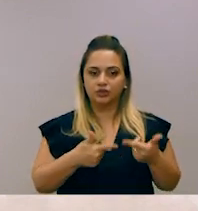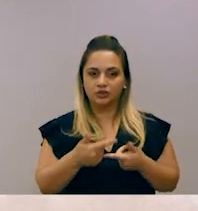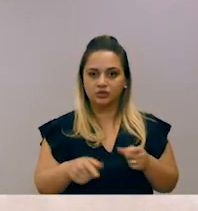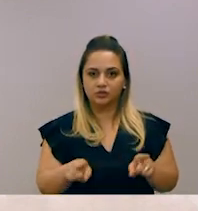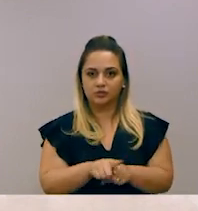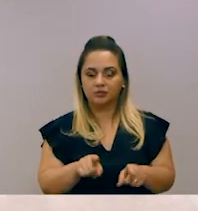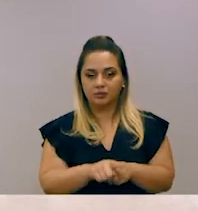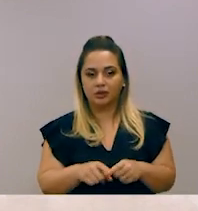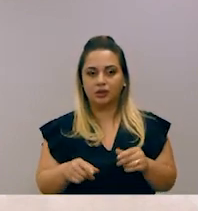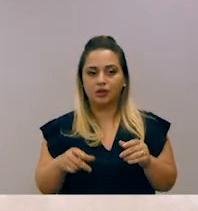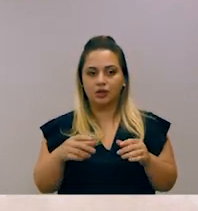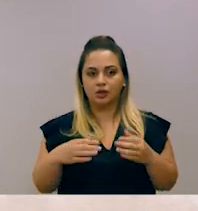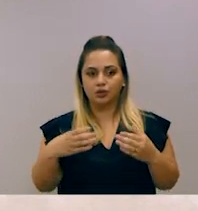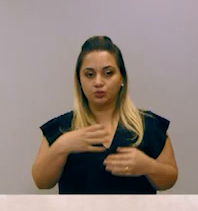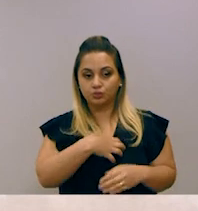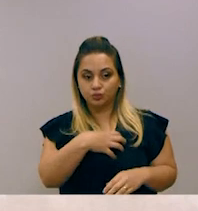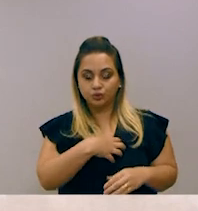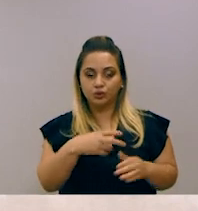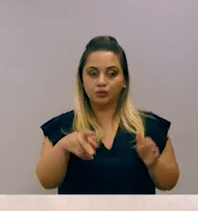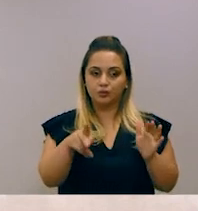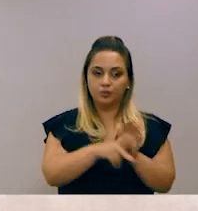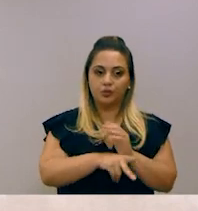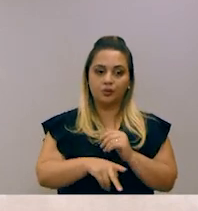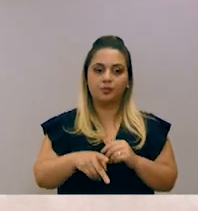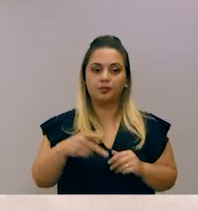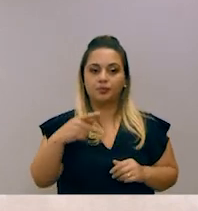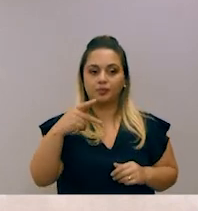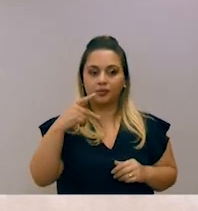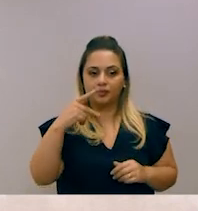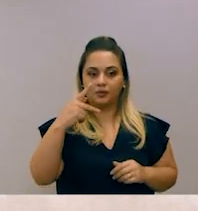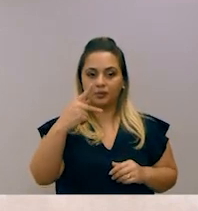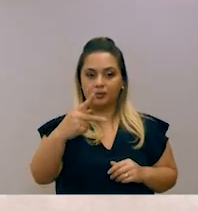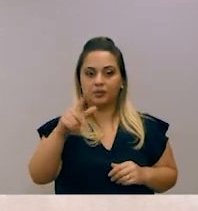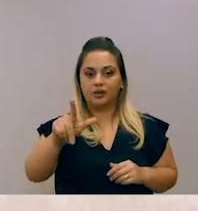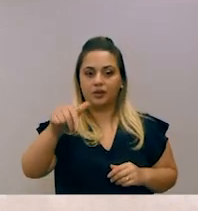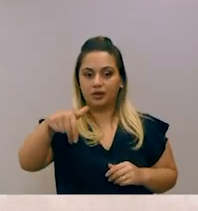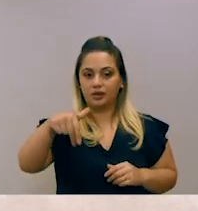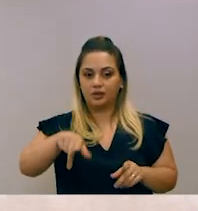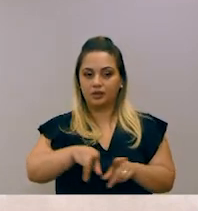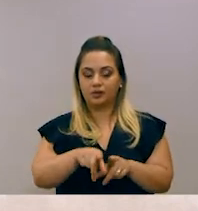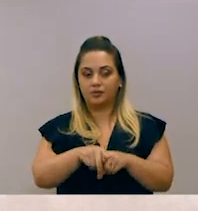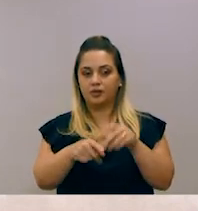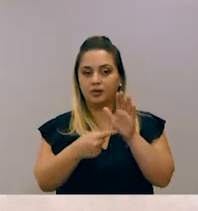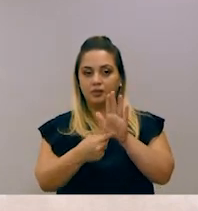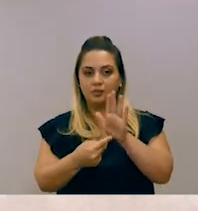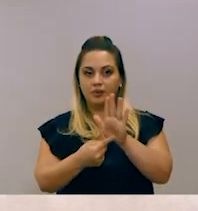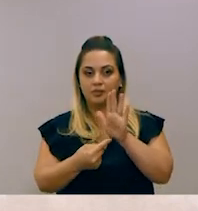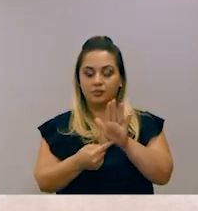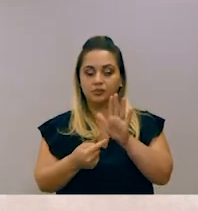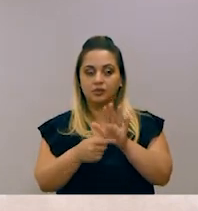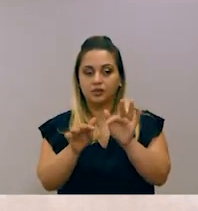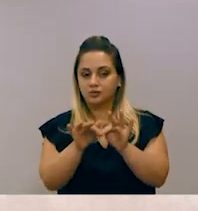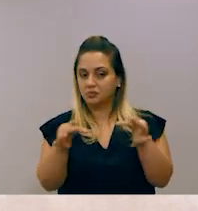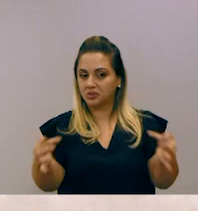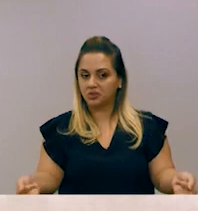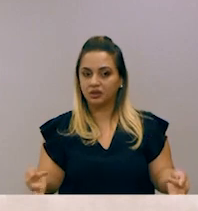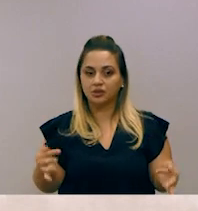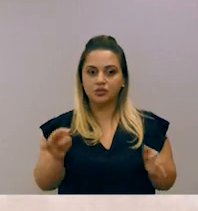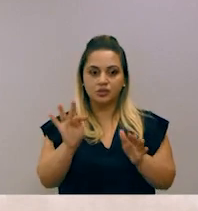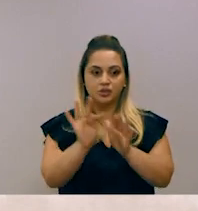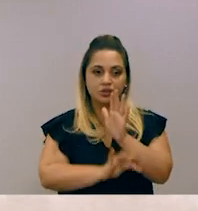So when we generate the section sample, we're going to use NLP so that we can cluster